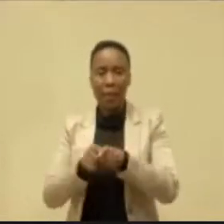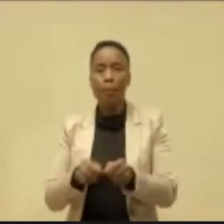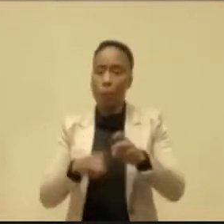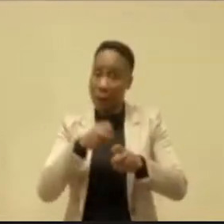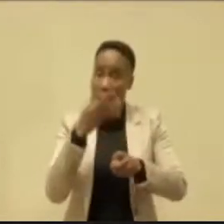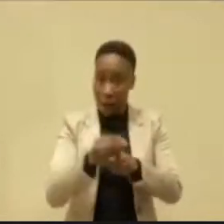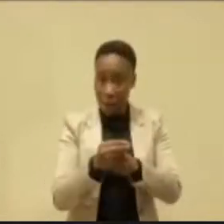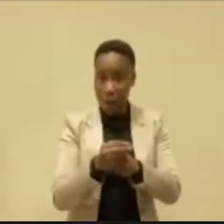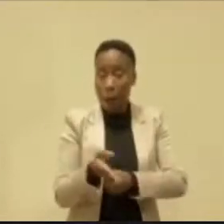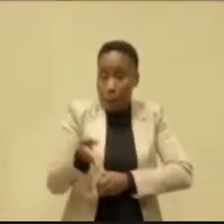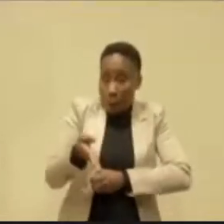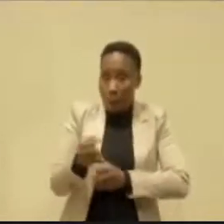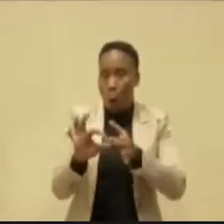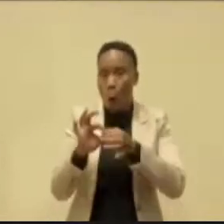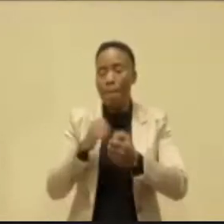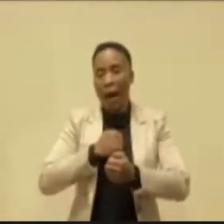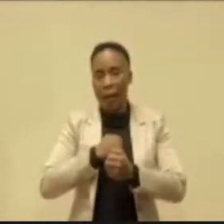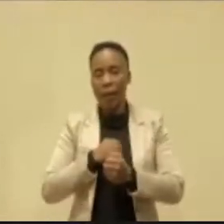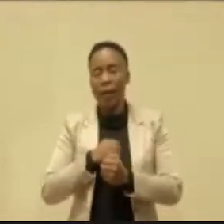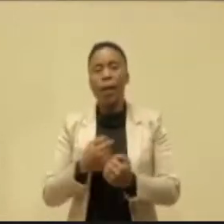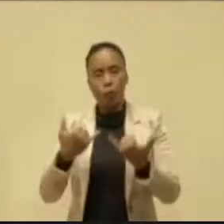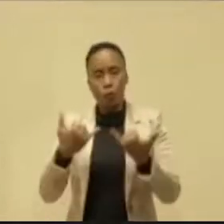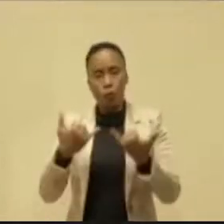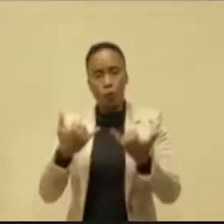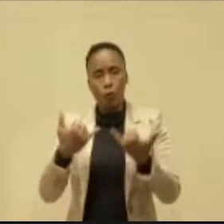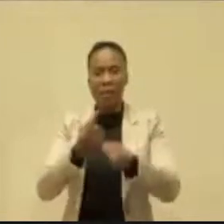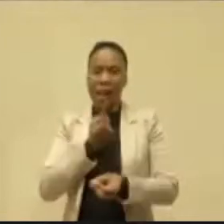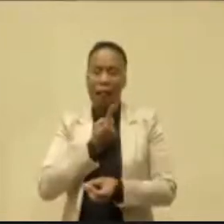so this morning i found myself in a situation